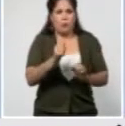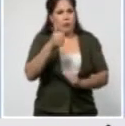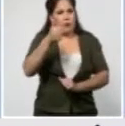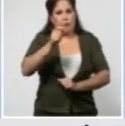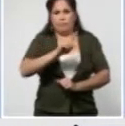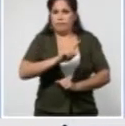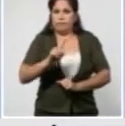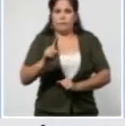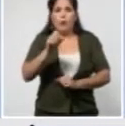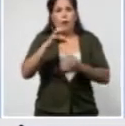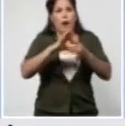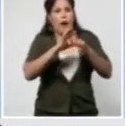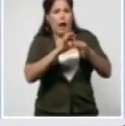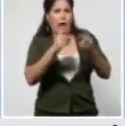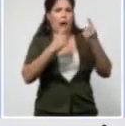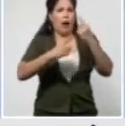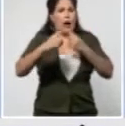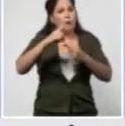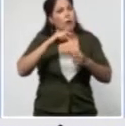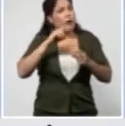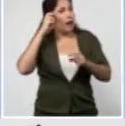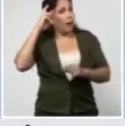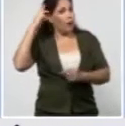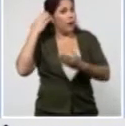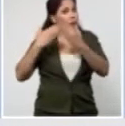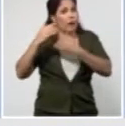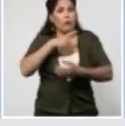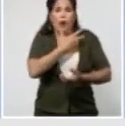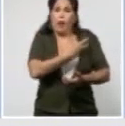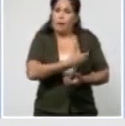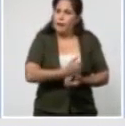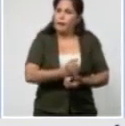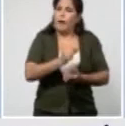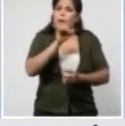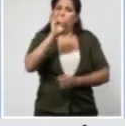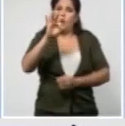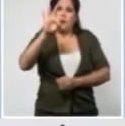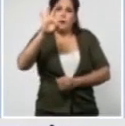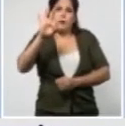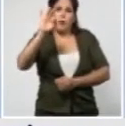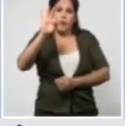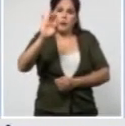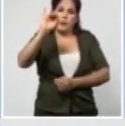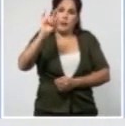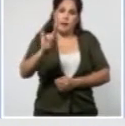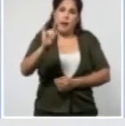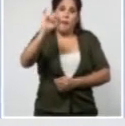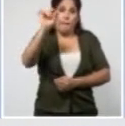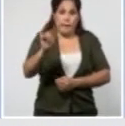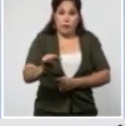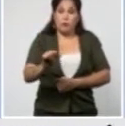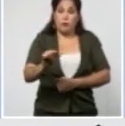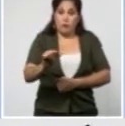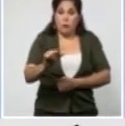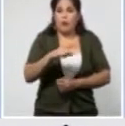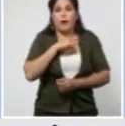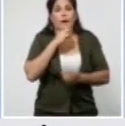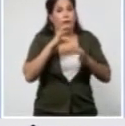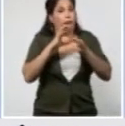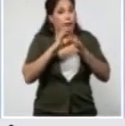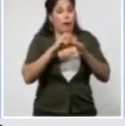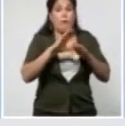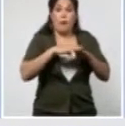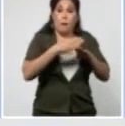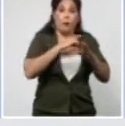clinical evolution. We always regret the death of 86 people who have died in our country